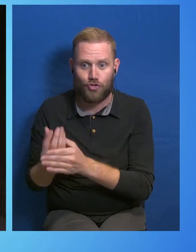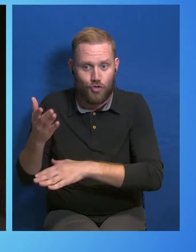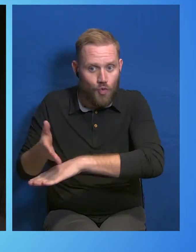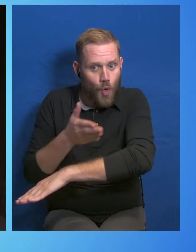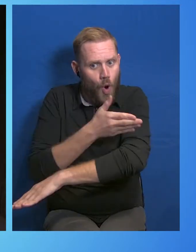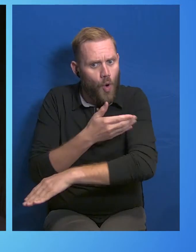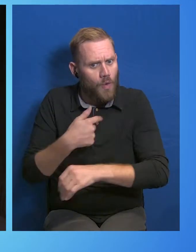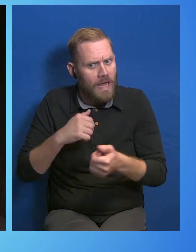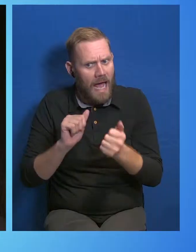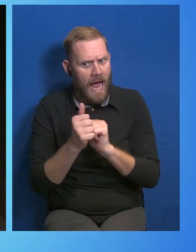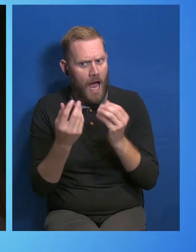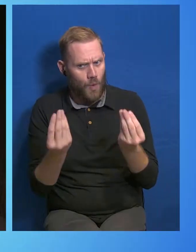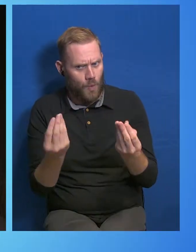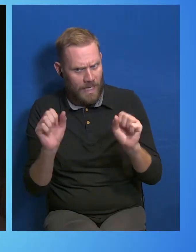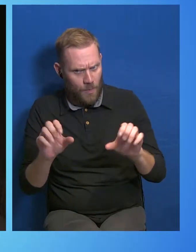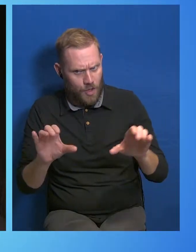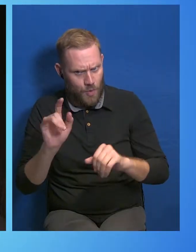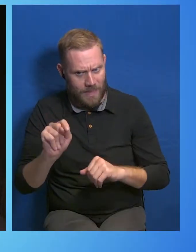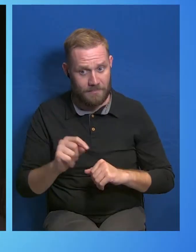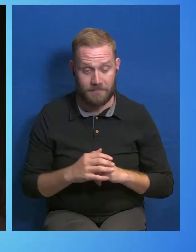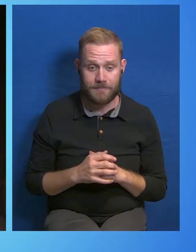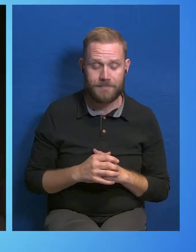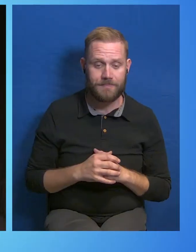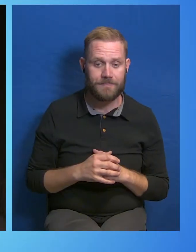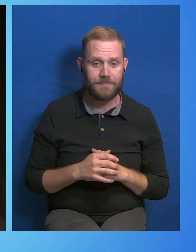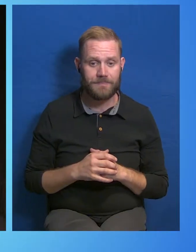how could we do that?